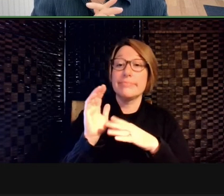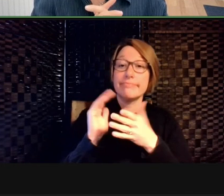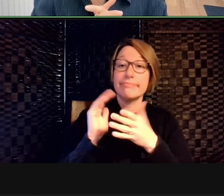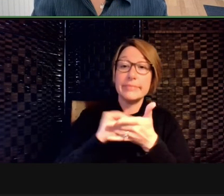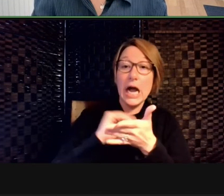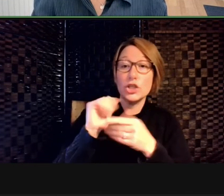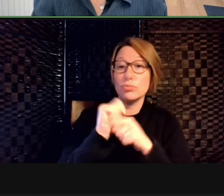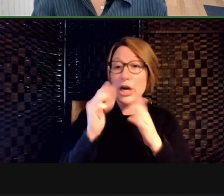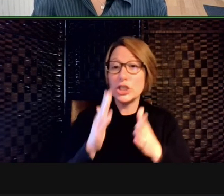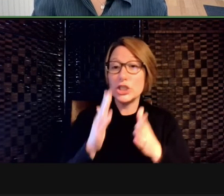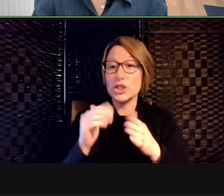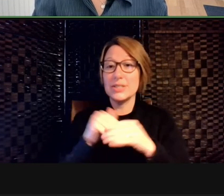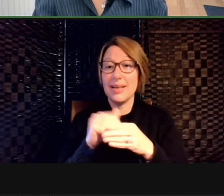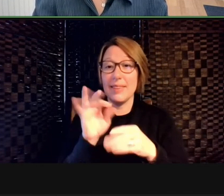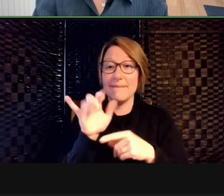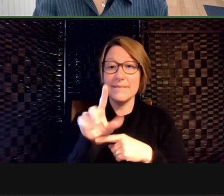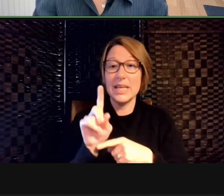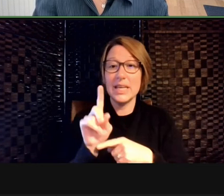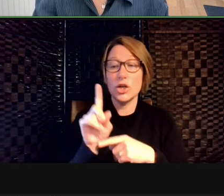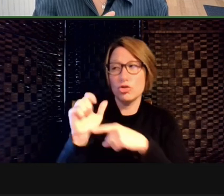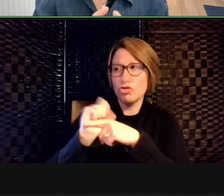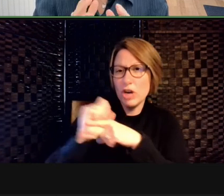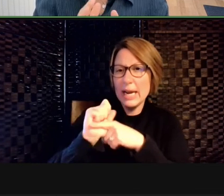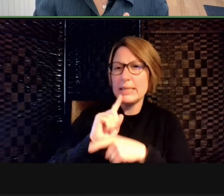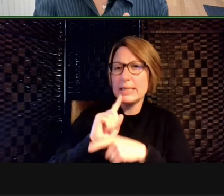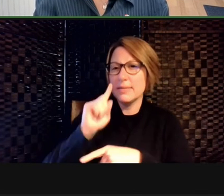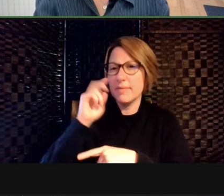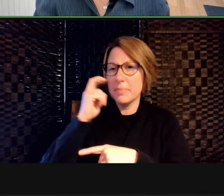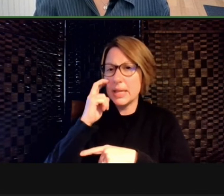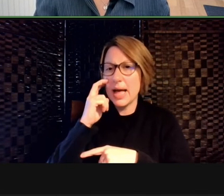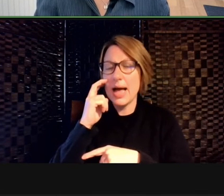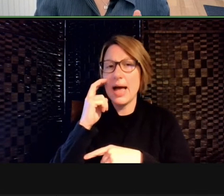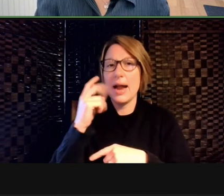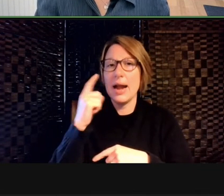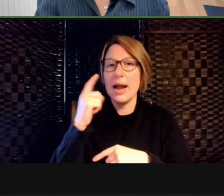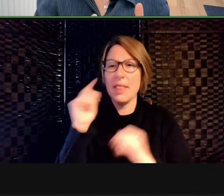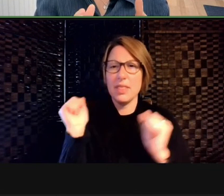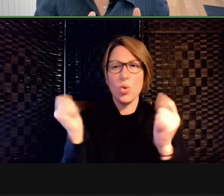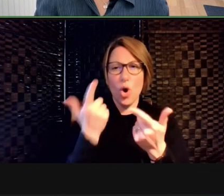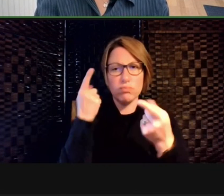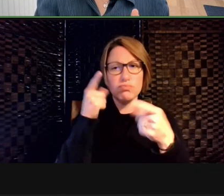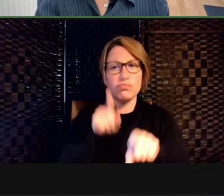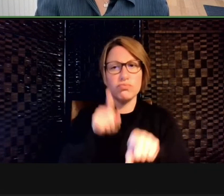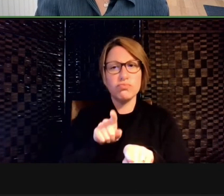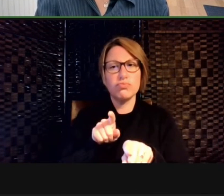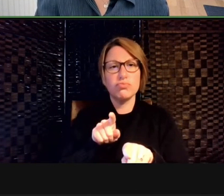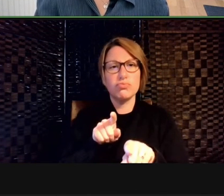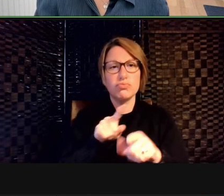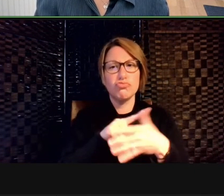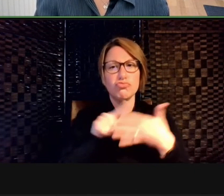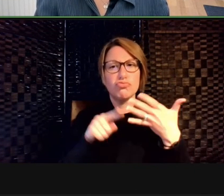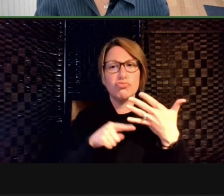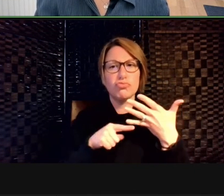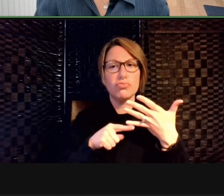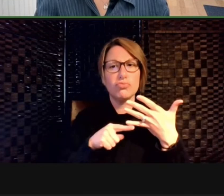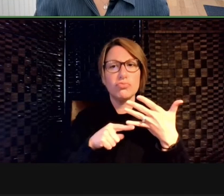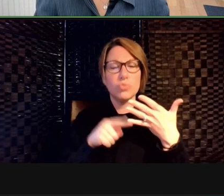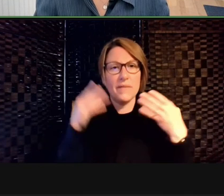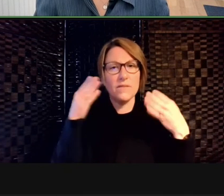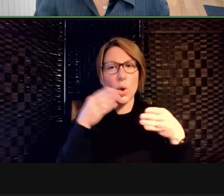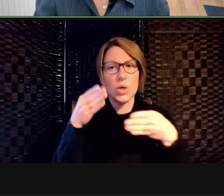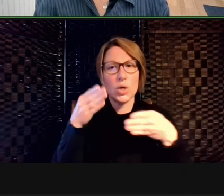have received training in deafblindness, I think you would all attest that these are areas that we continually are focusing